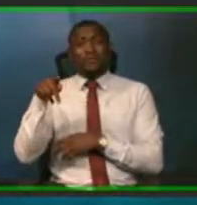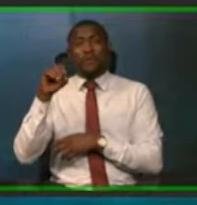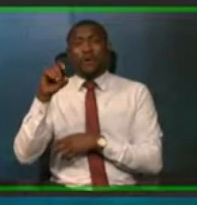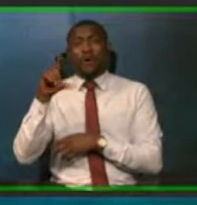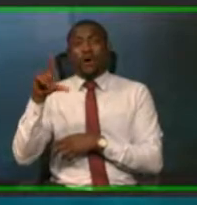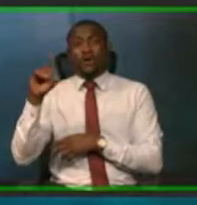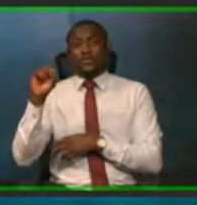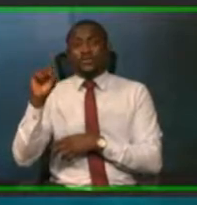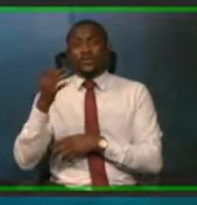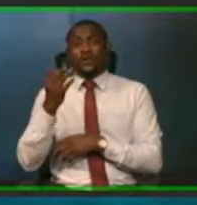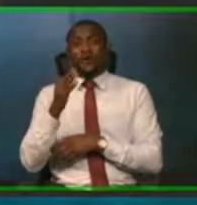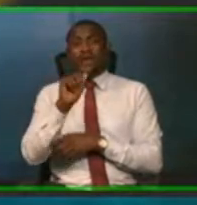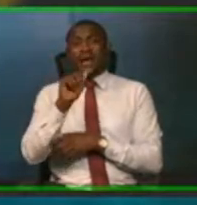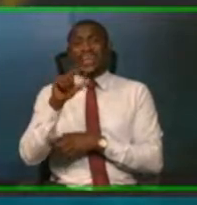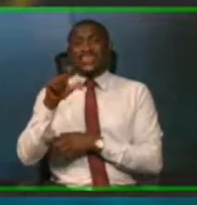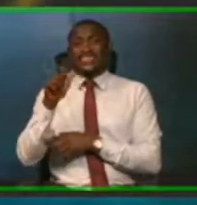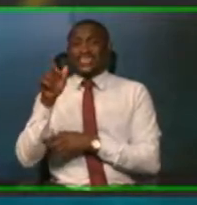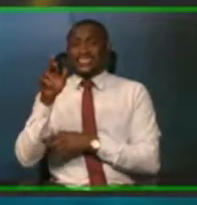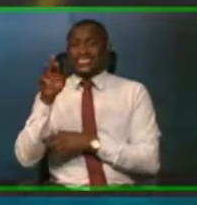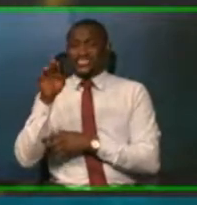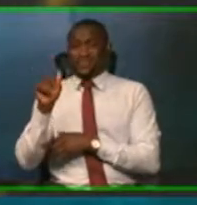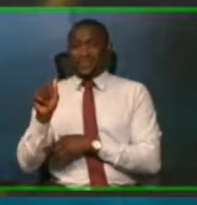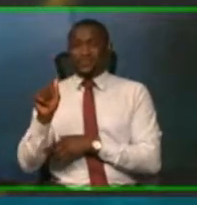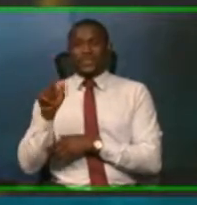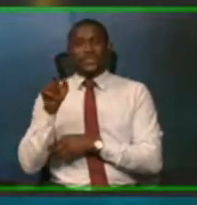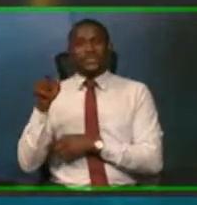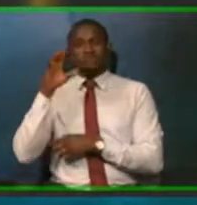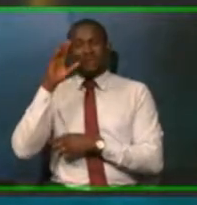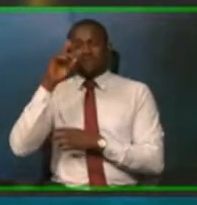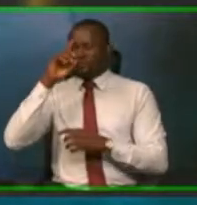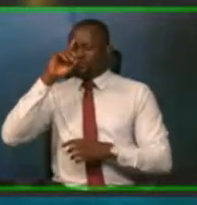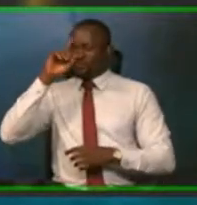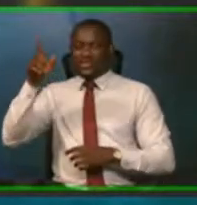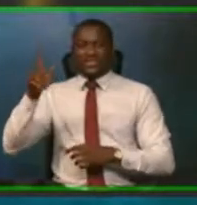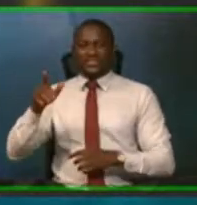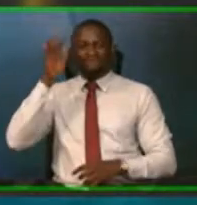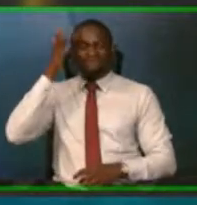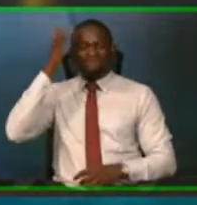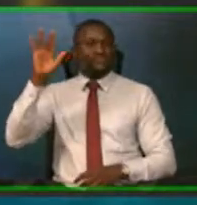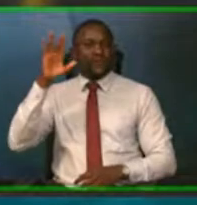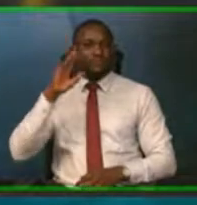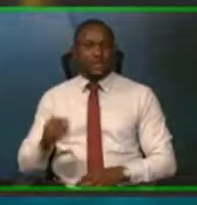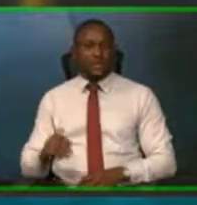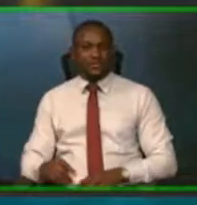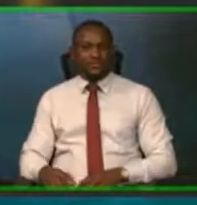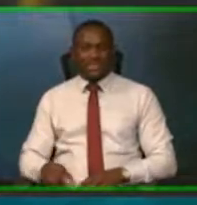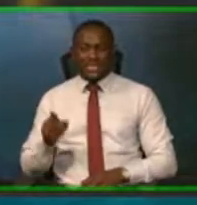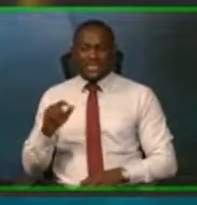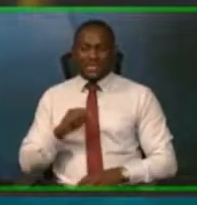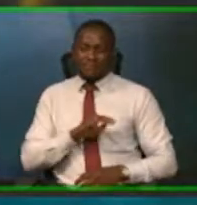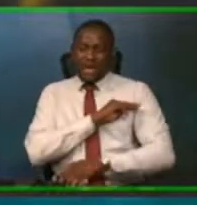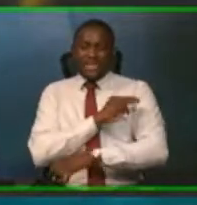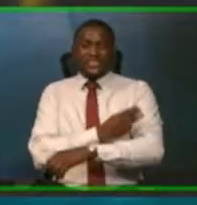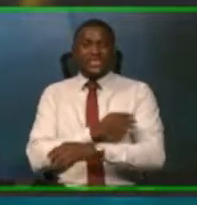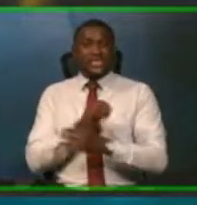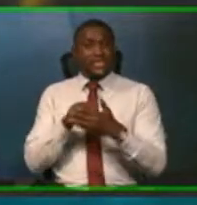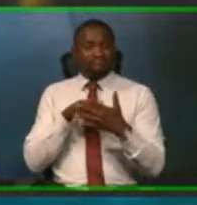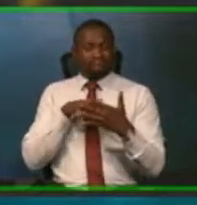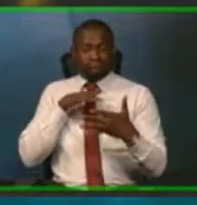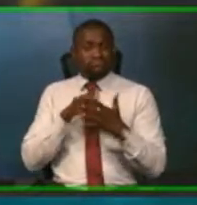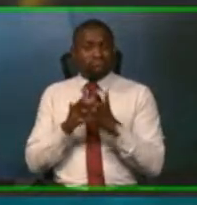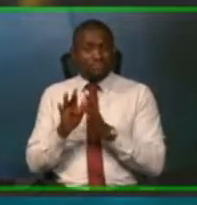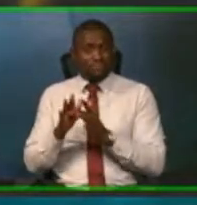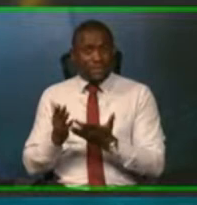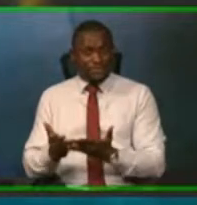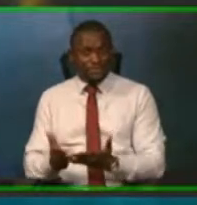us. The Bible says this man was an eloquent man. Look at the credentials of this man. He was mighty in scripture. The Bible